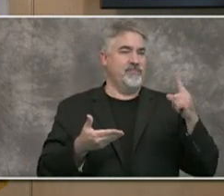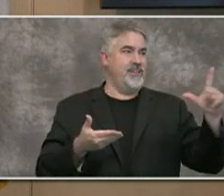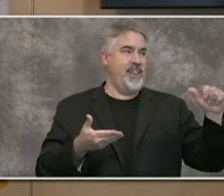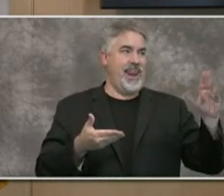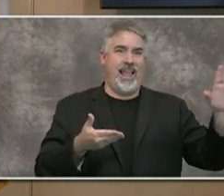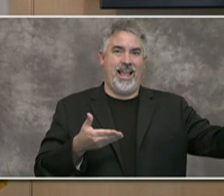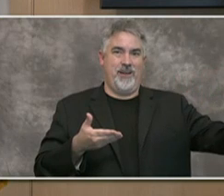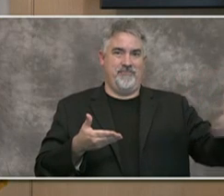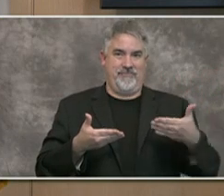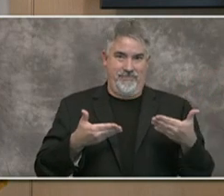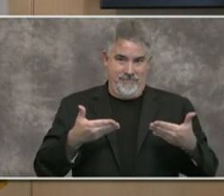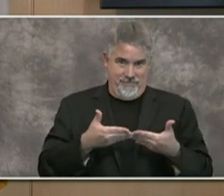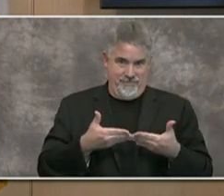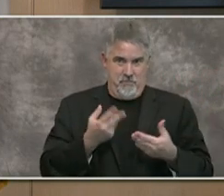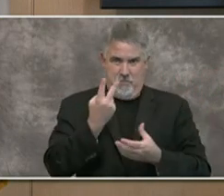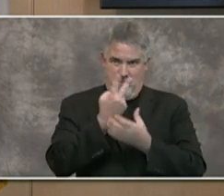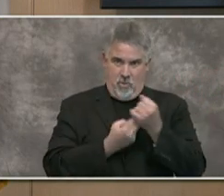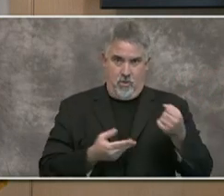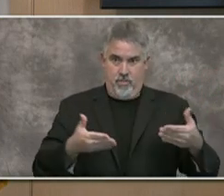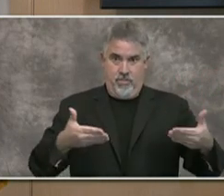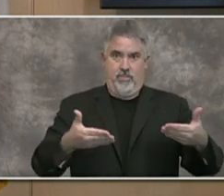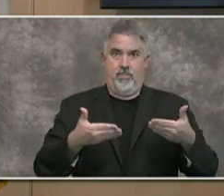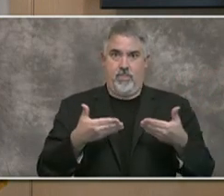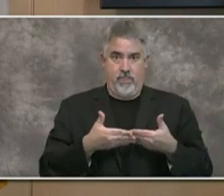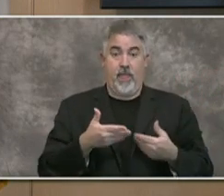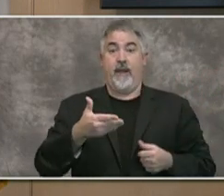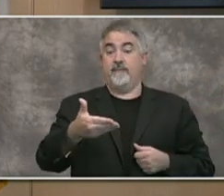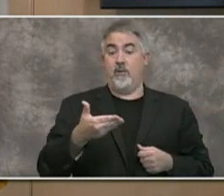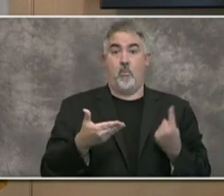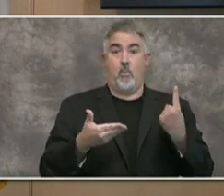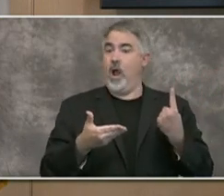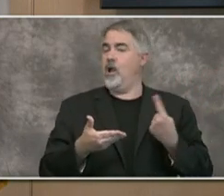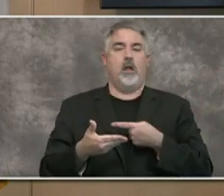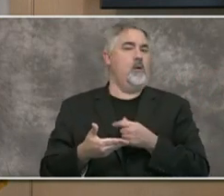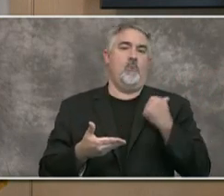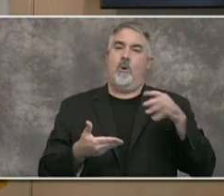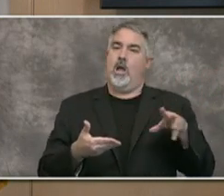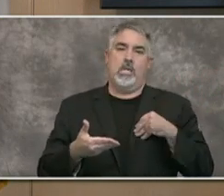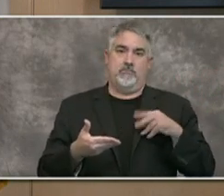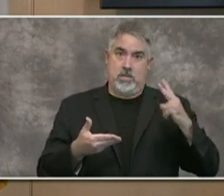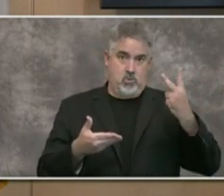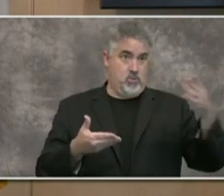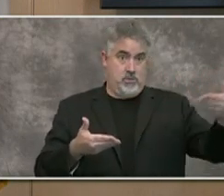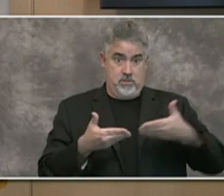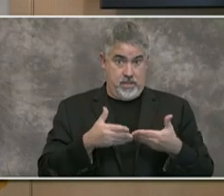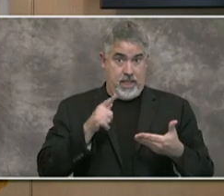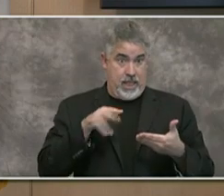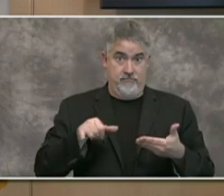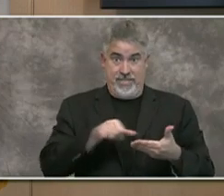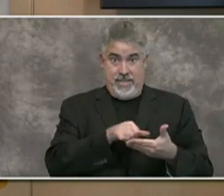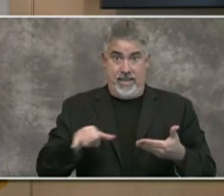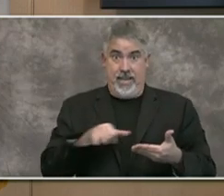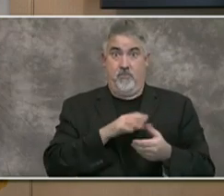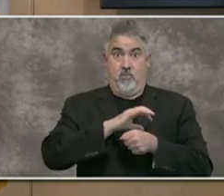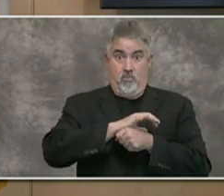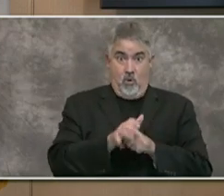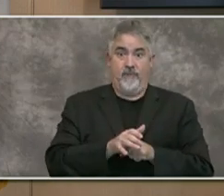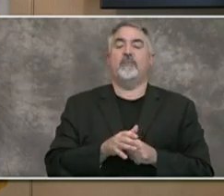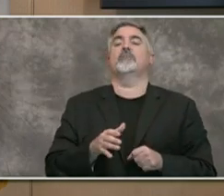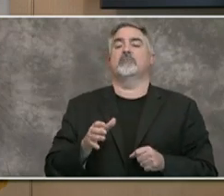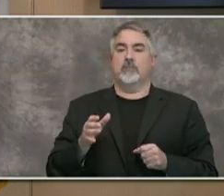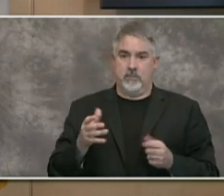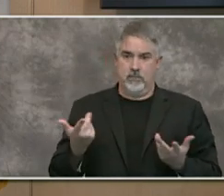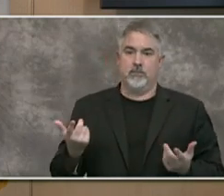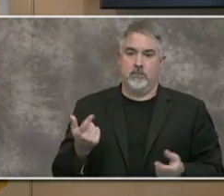be correct, so we don't list those as probable cases at this time. We really take the 24 to 48 hours to